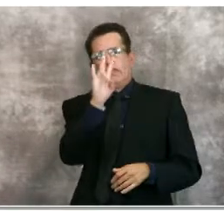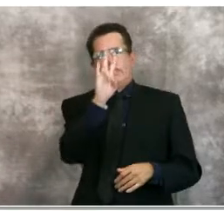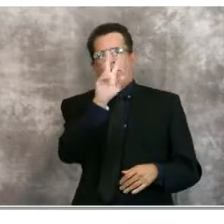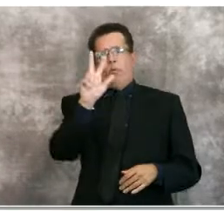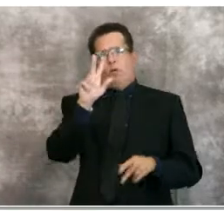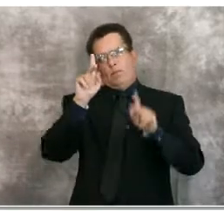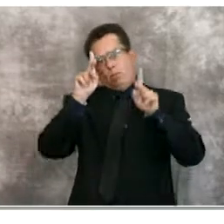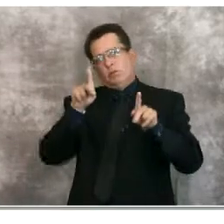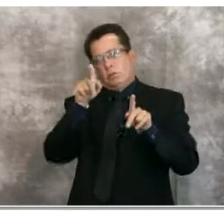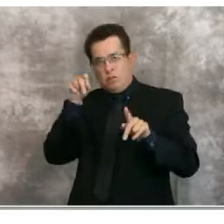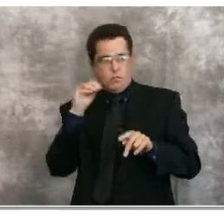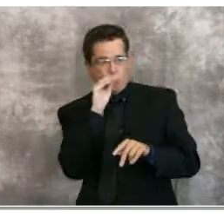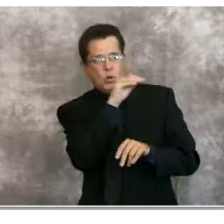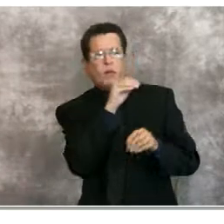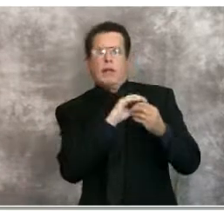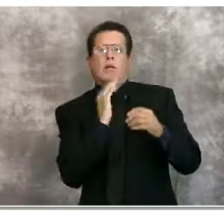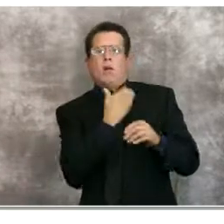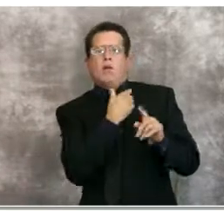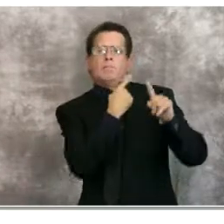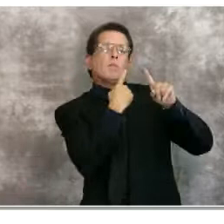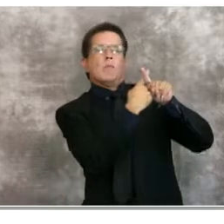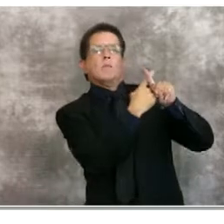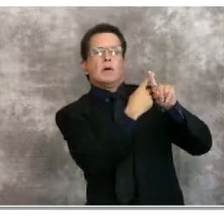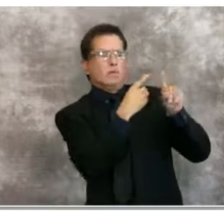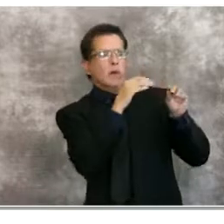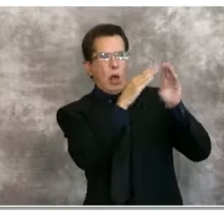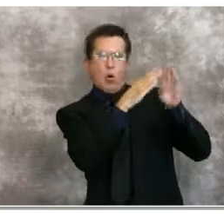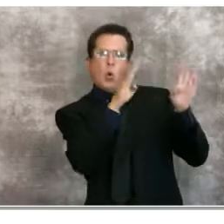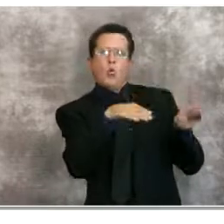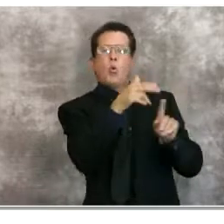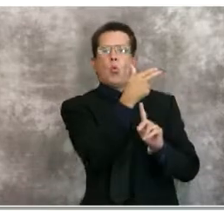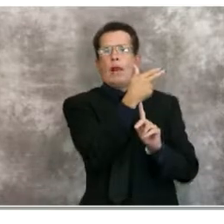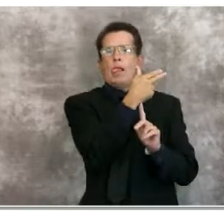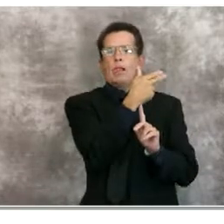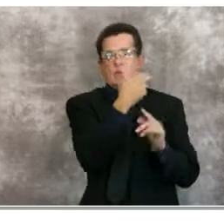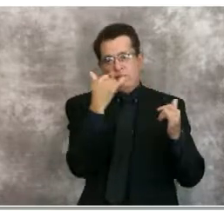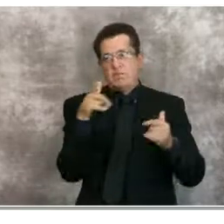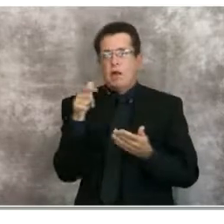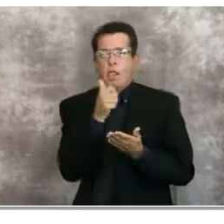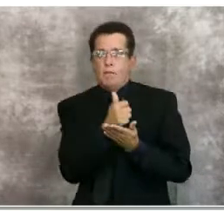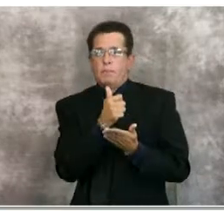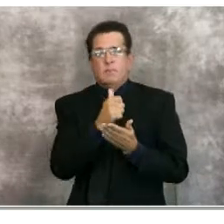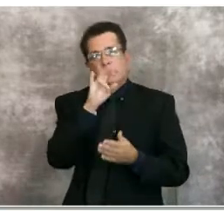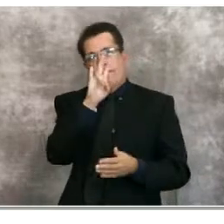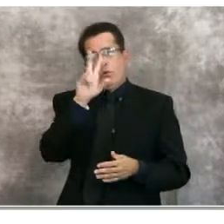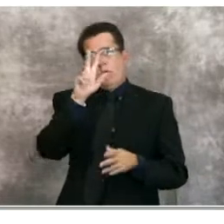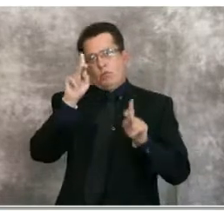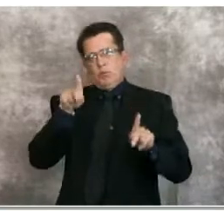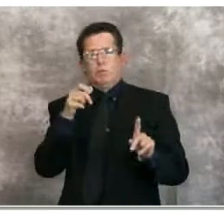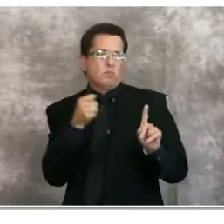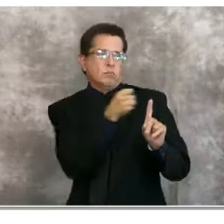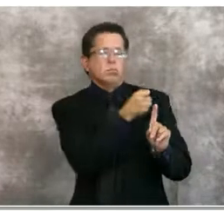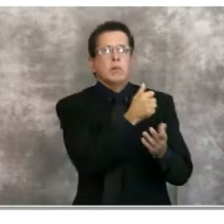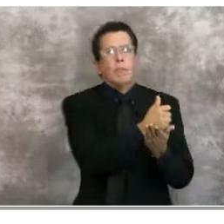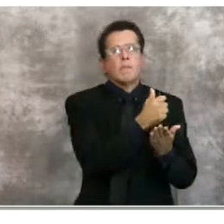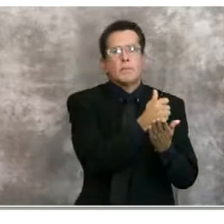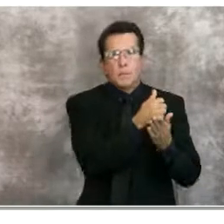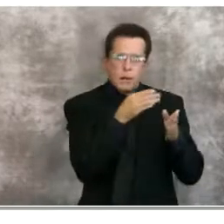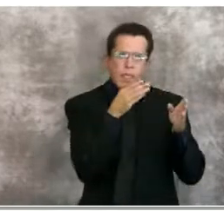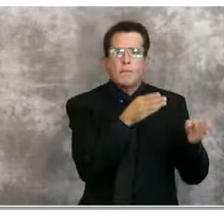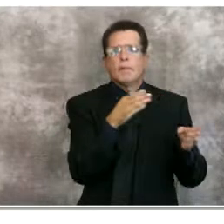individuals in isolation in our public health hotels. In this next slide,